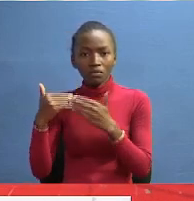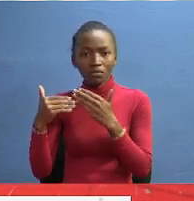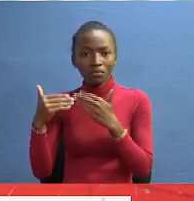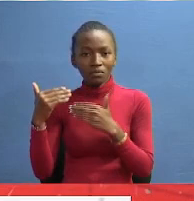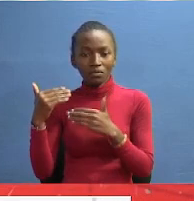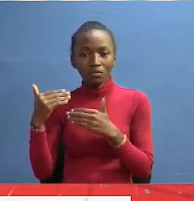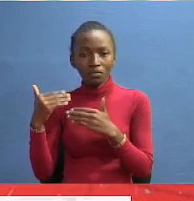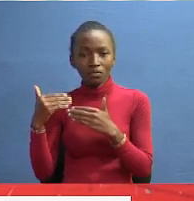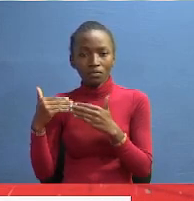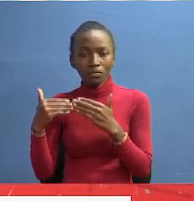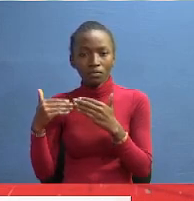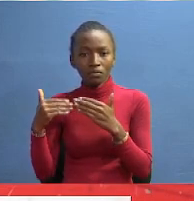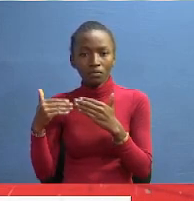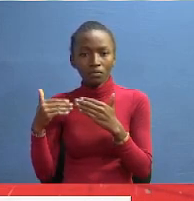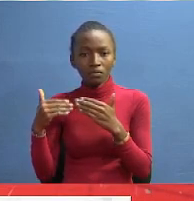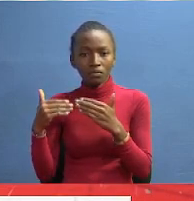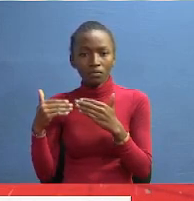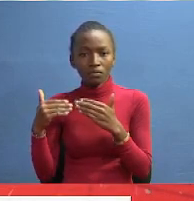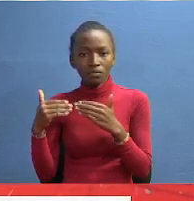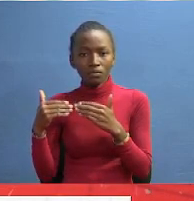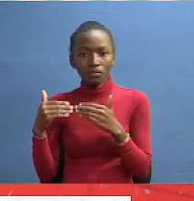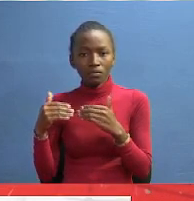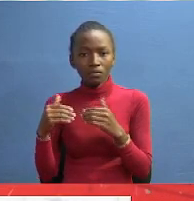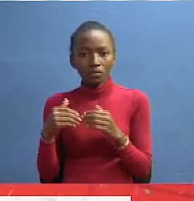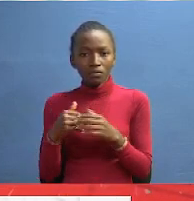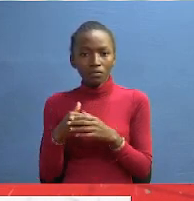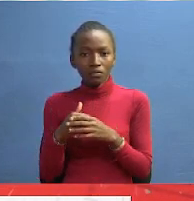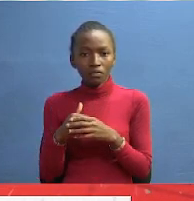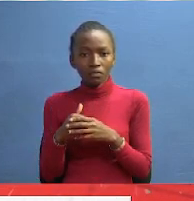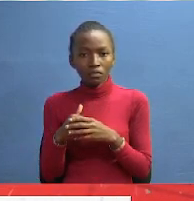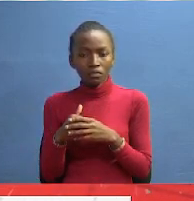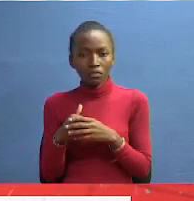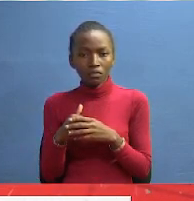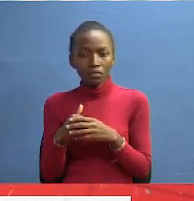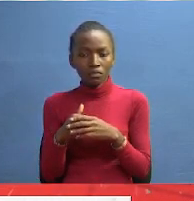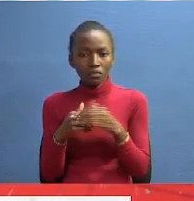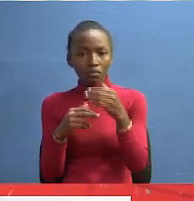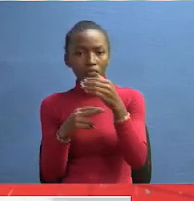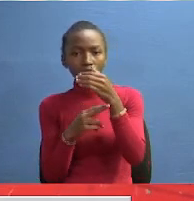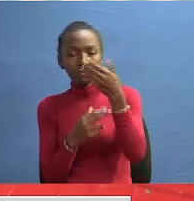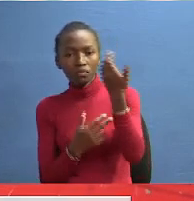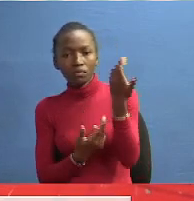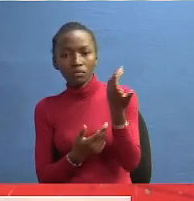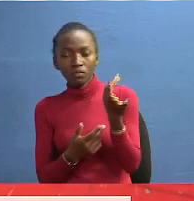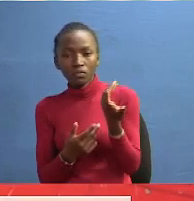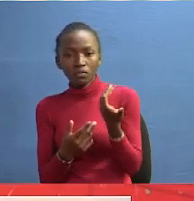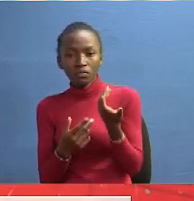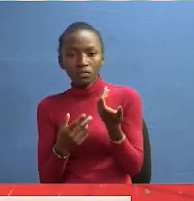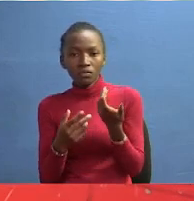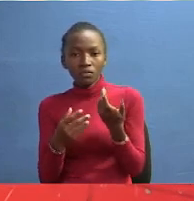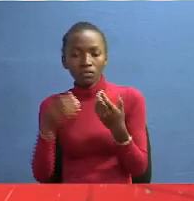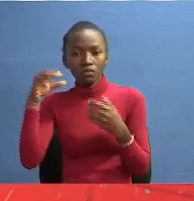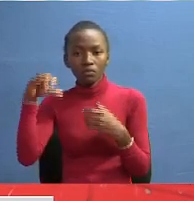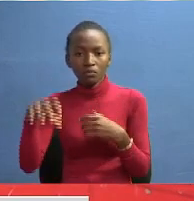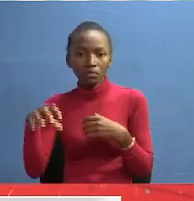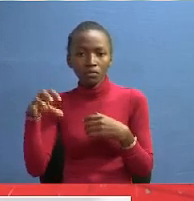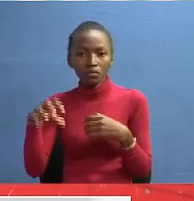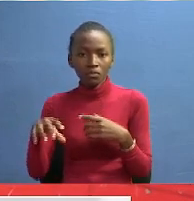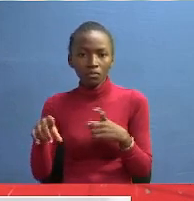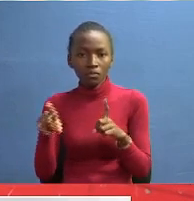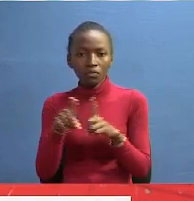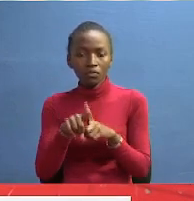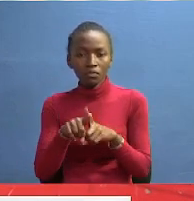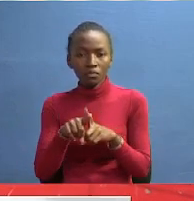we would be looking at the historical foundations of Congo as a